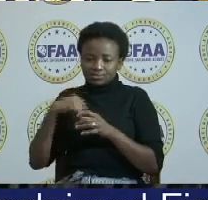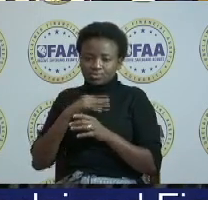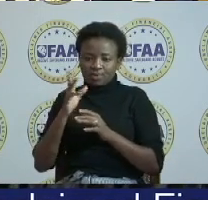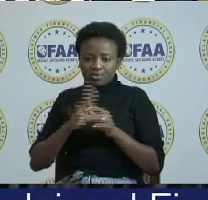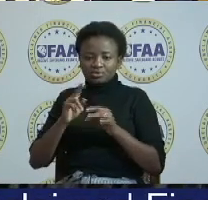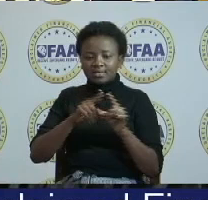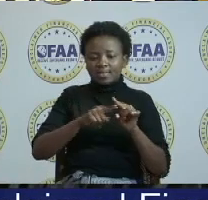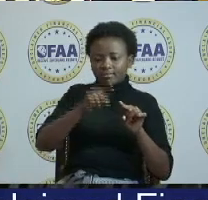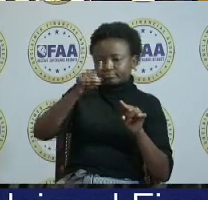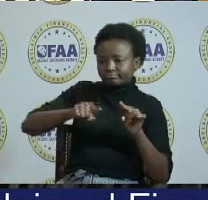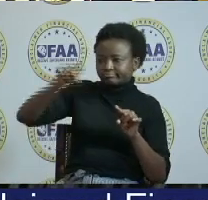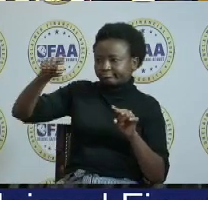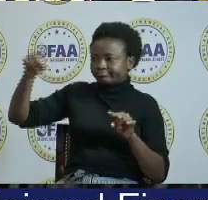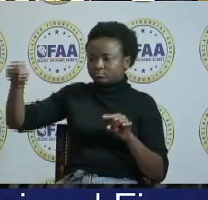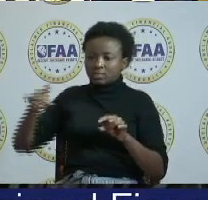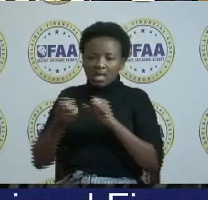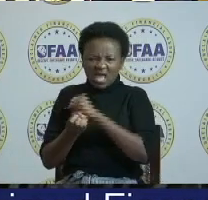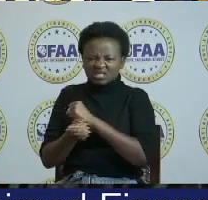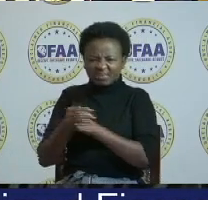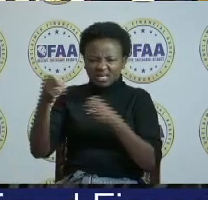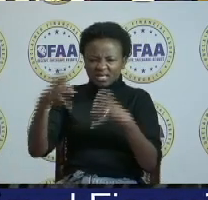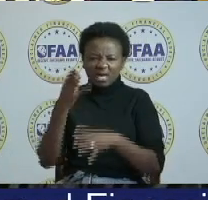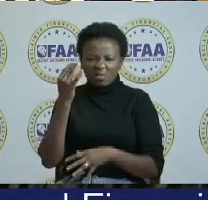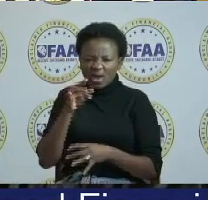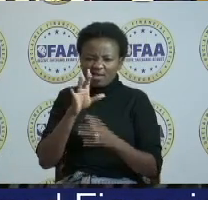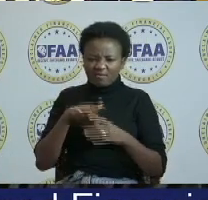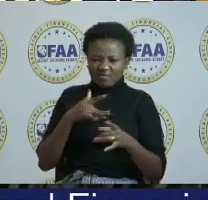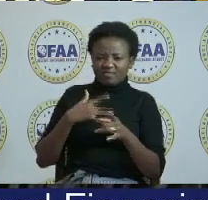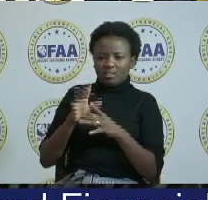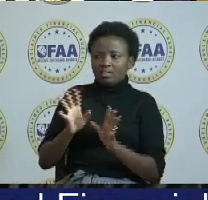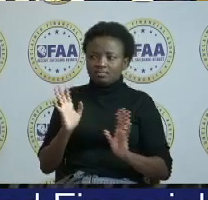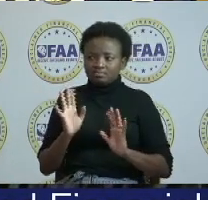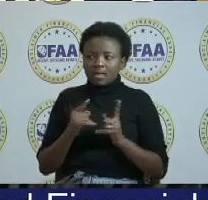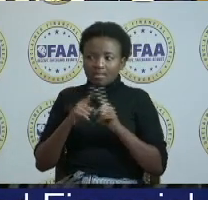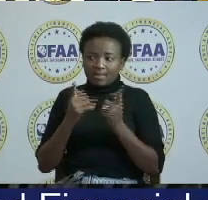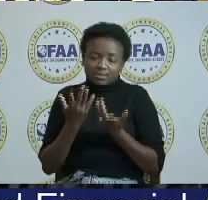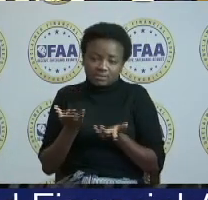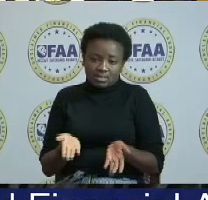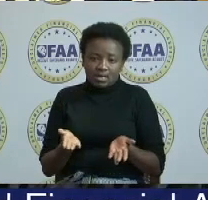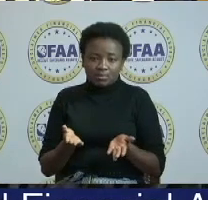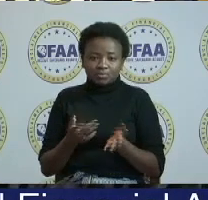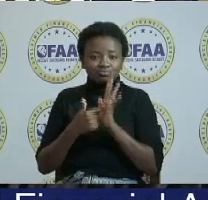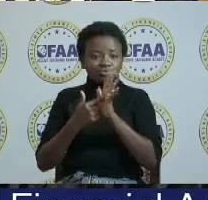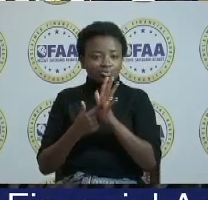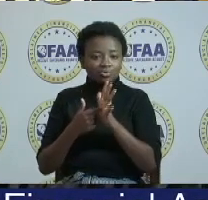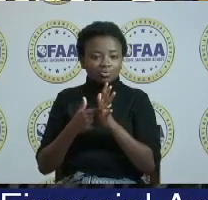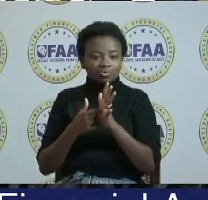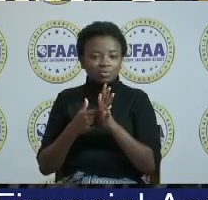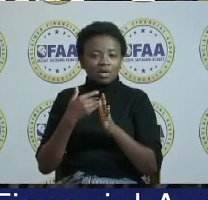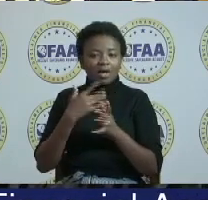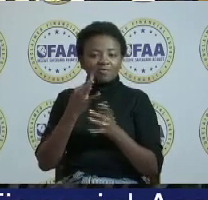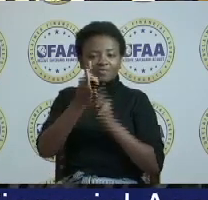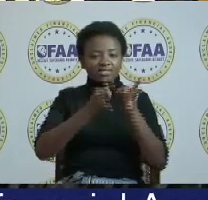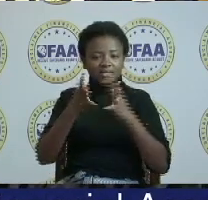the graph that we are getting. Doesn't really explain why they feel that way. But then again, it's an indicator that, yes, you have